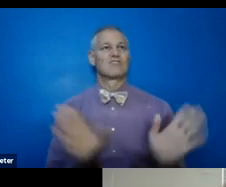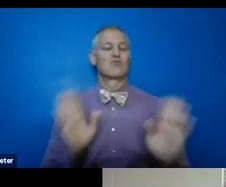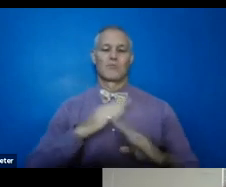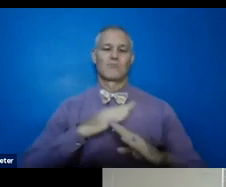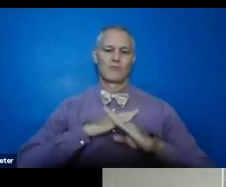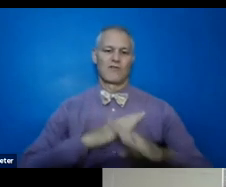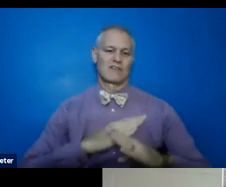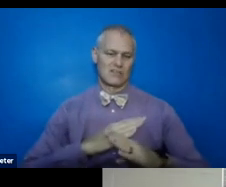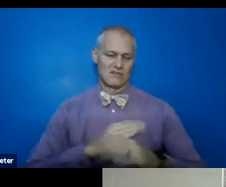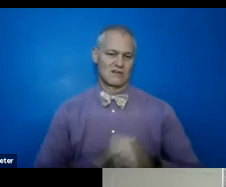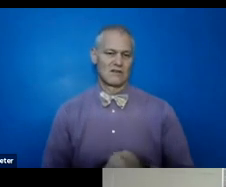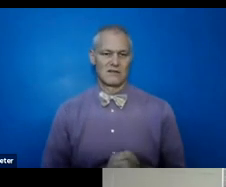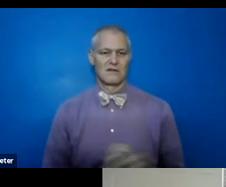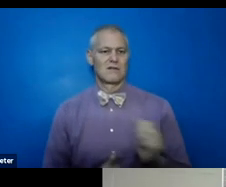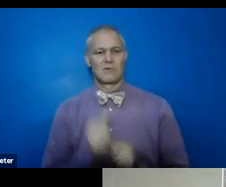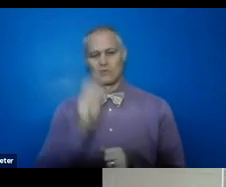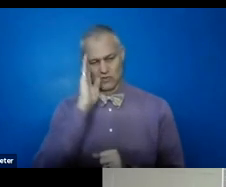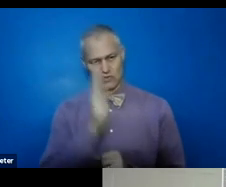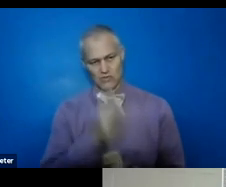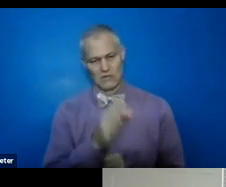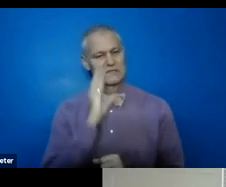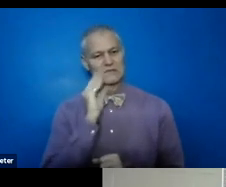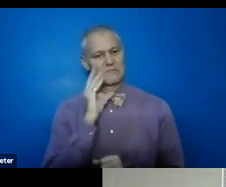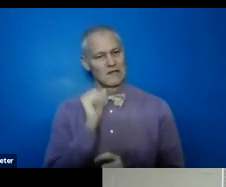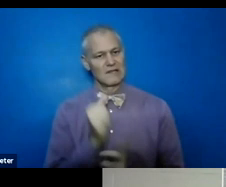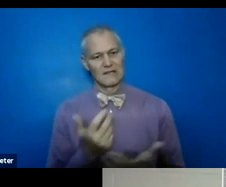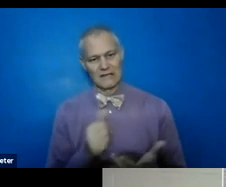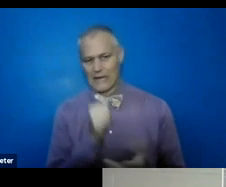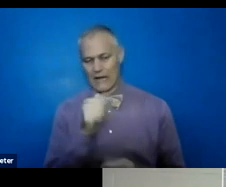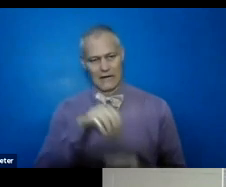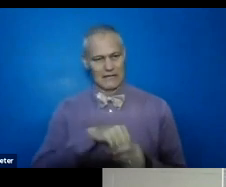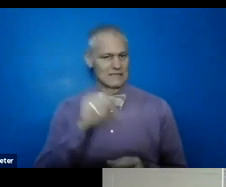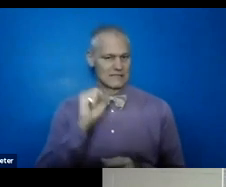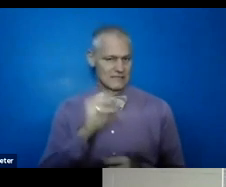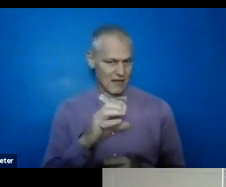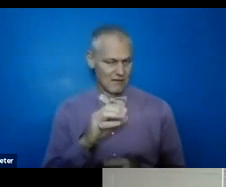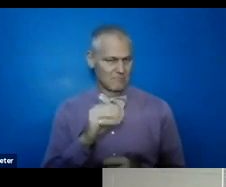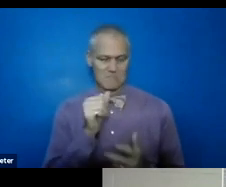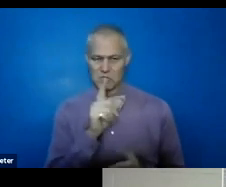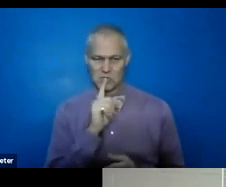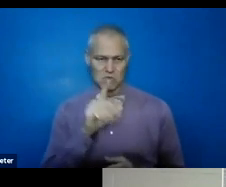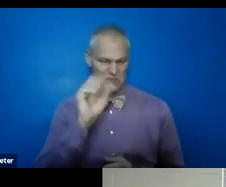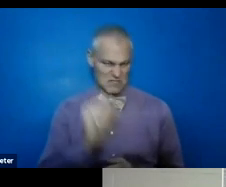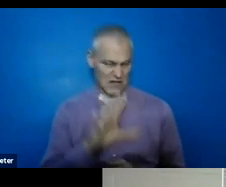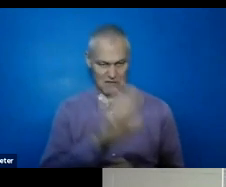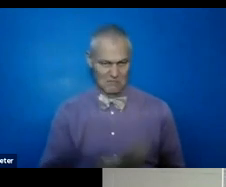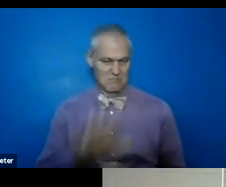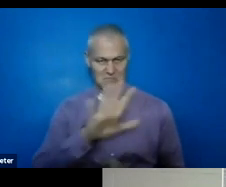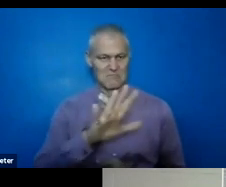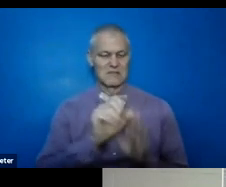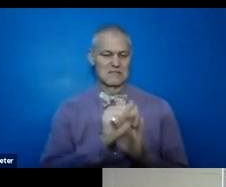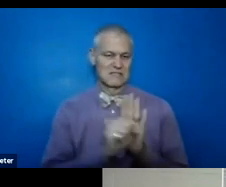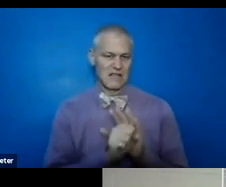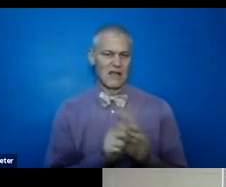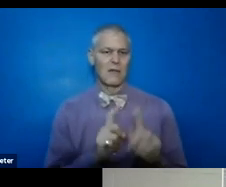my most direct experience, unfortunately, again, is not in South Carolina, so I don't know what like really the funding landscape statewide is like. But when